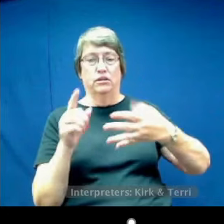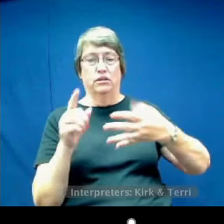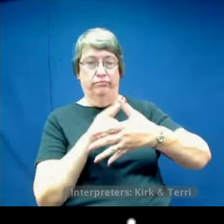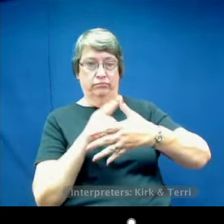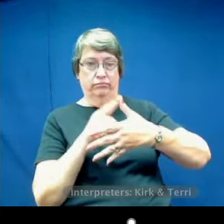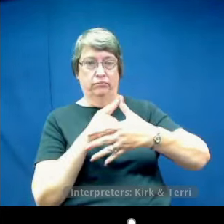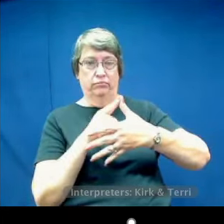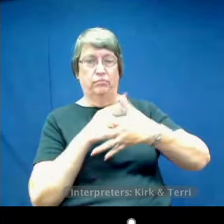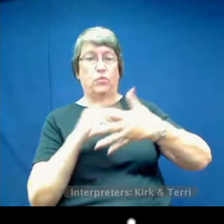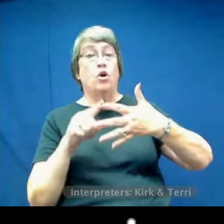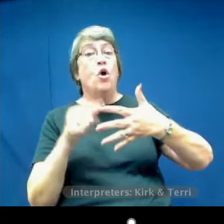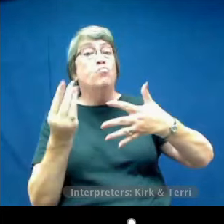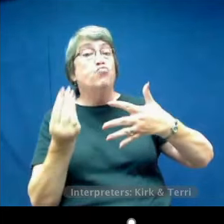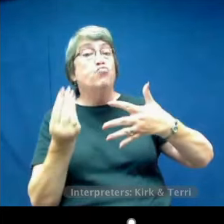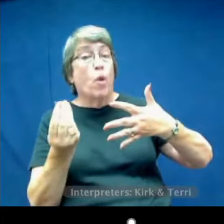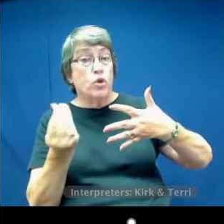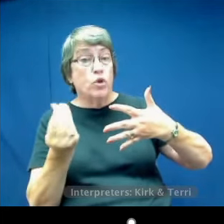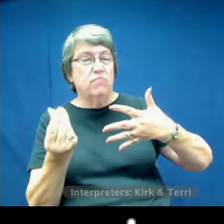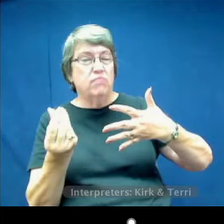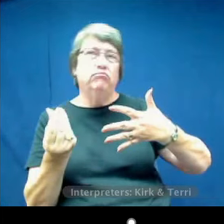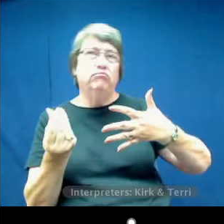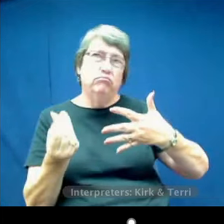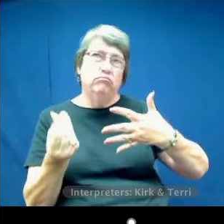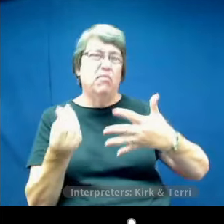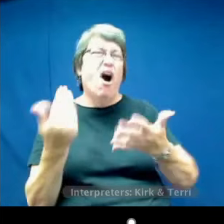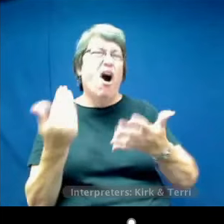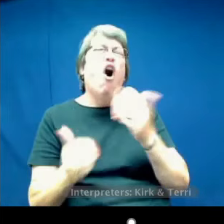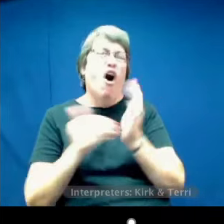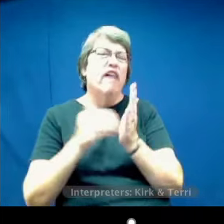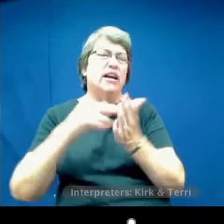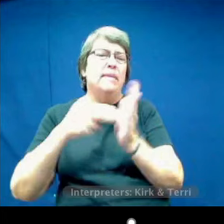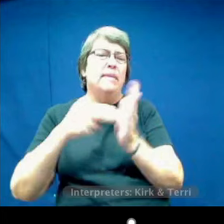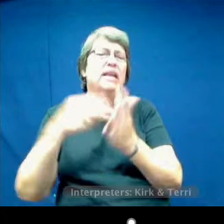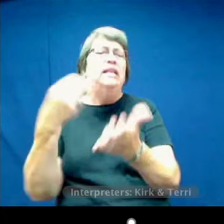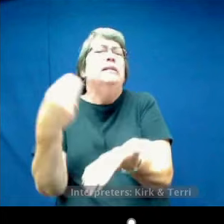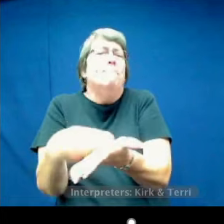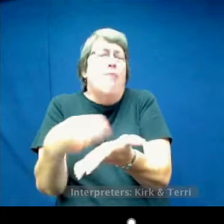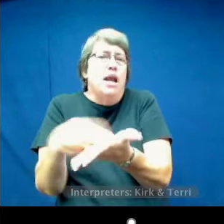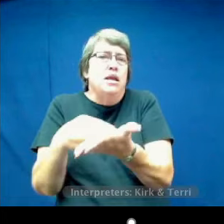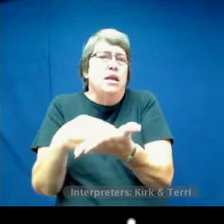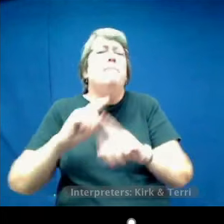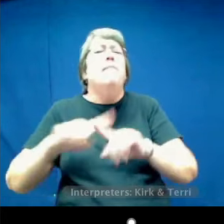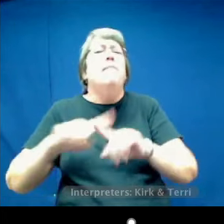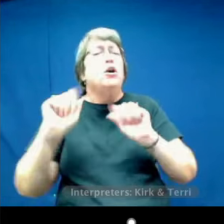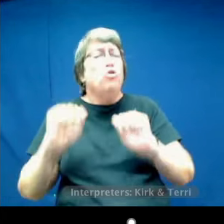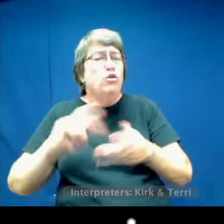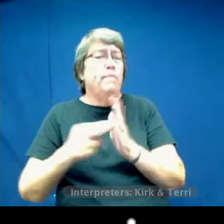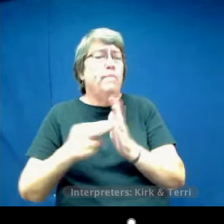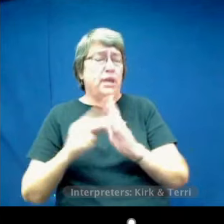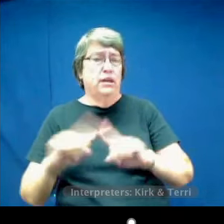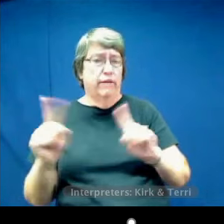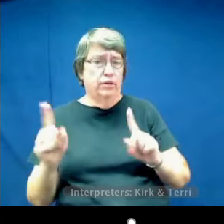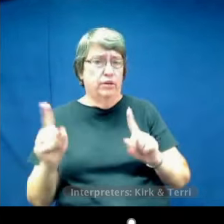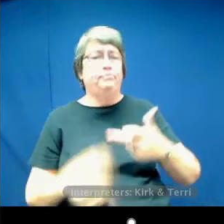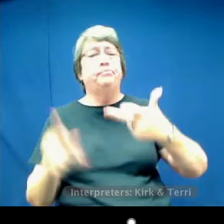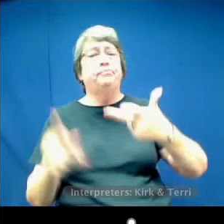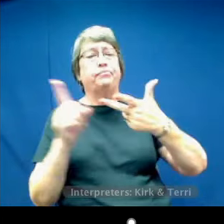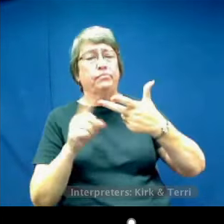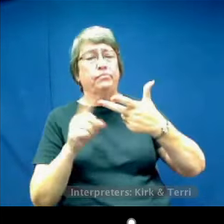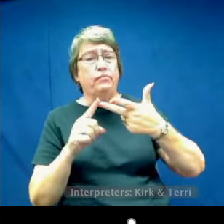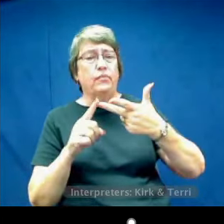property, which typically means money, but there's different kinds of property issues, We'll talk about the